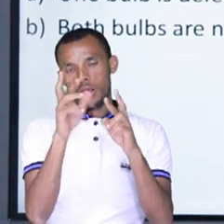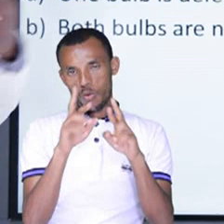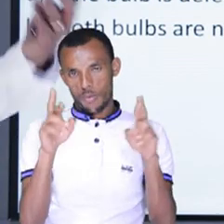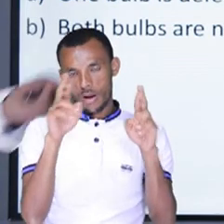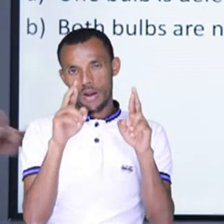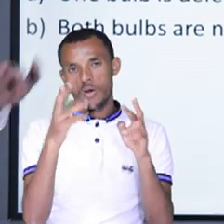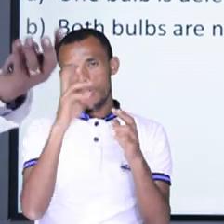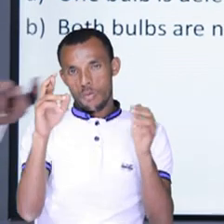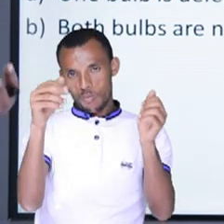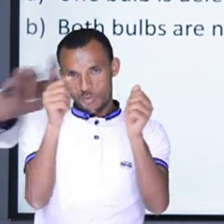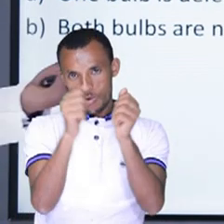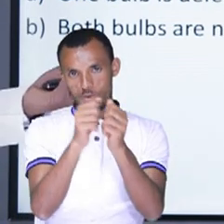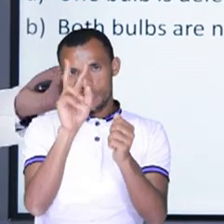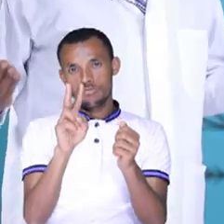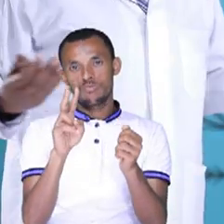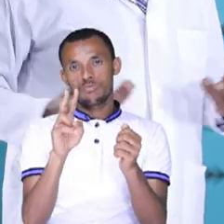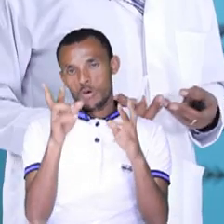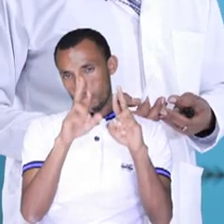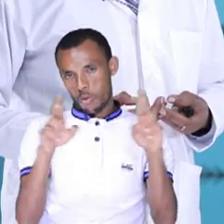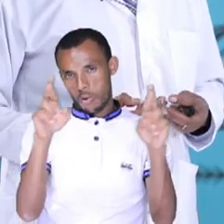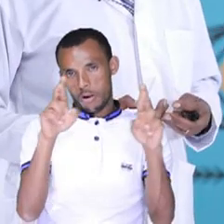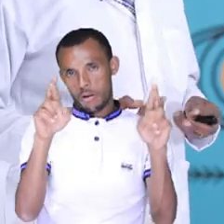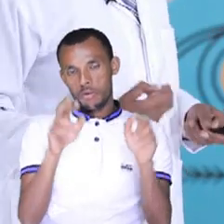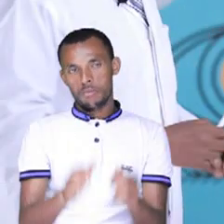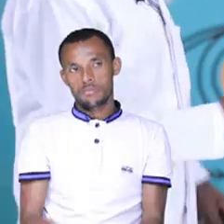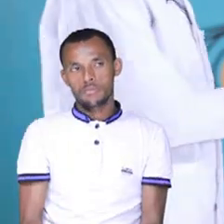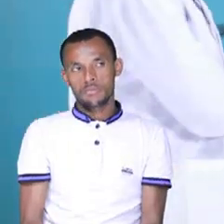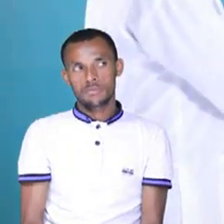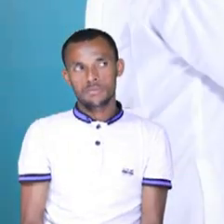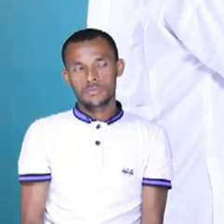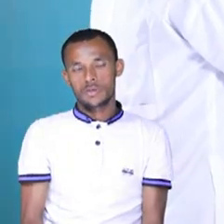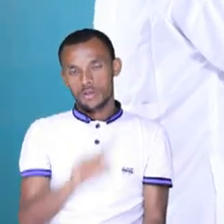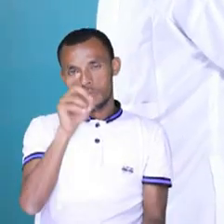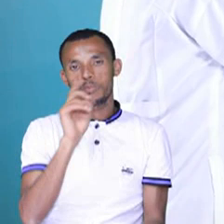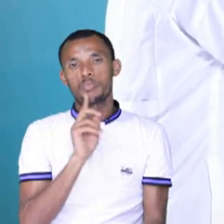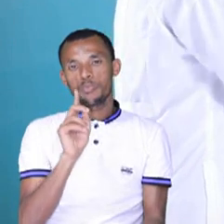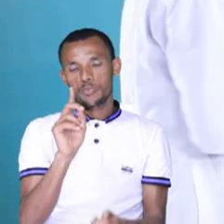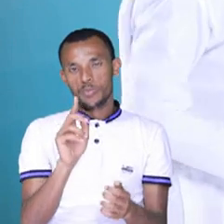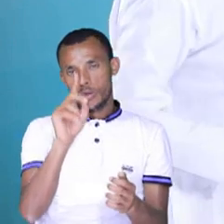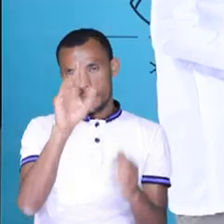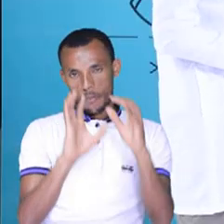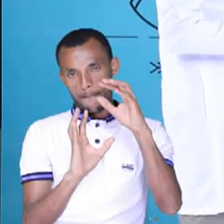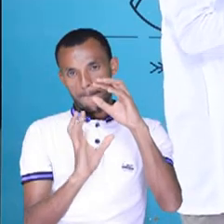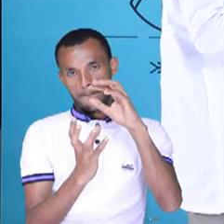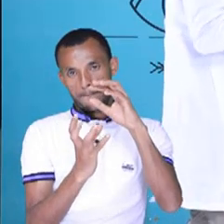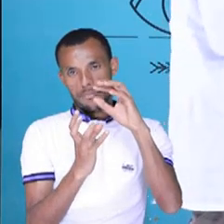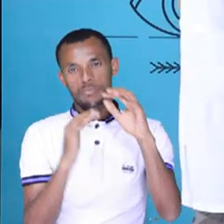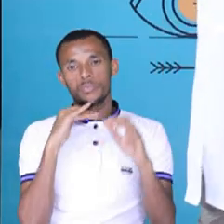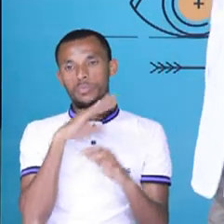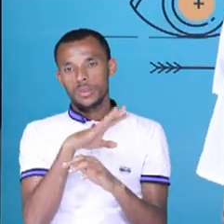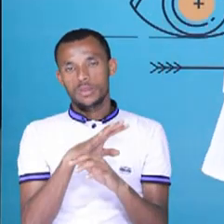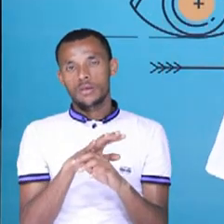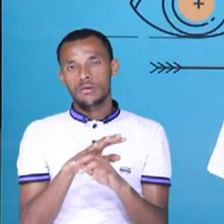normal, or both of the 2 bulbs, it may be normal ones. Now what you are asked? One bulb is to be